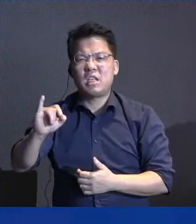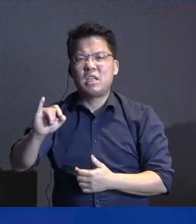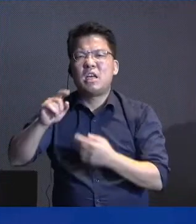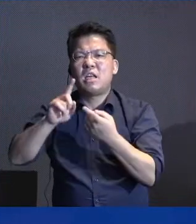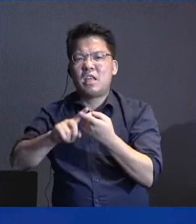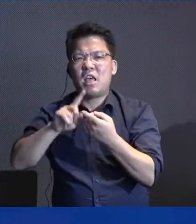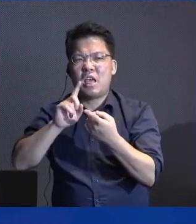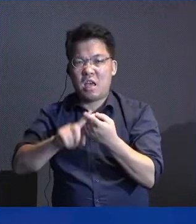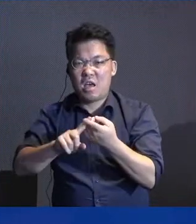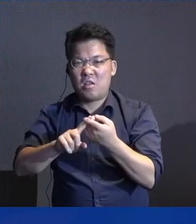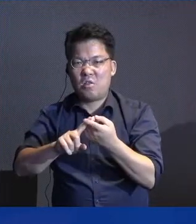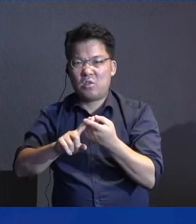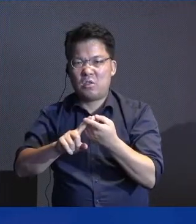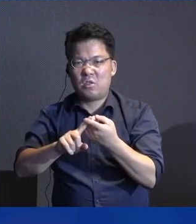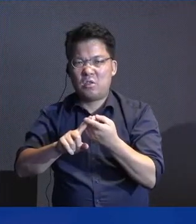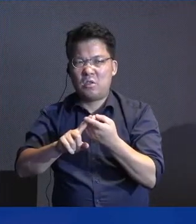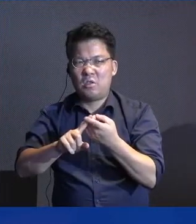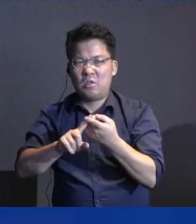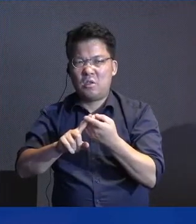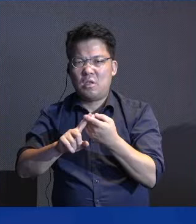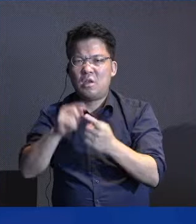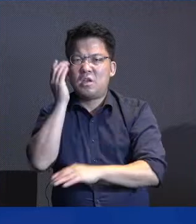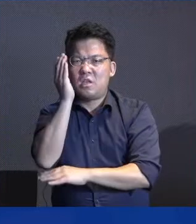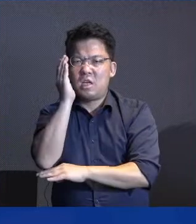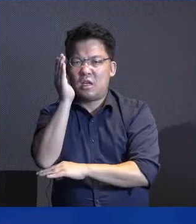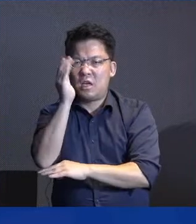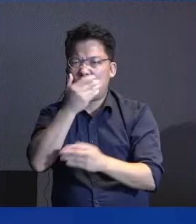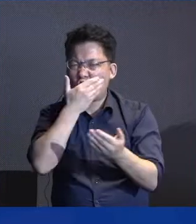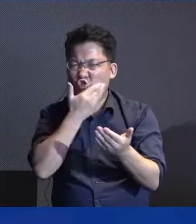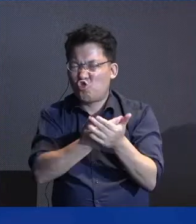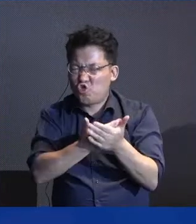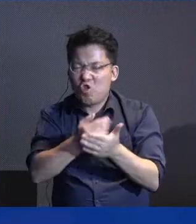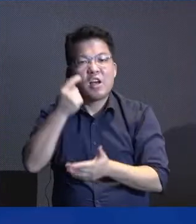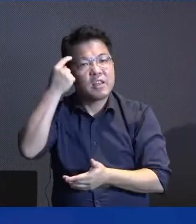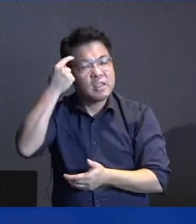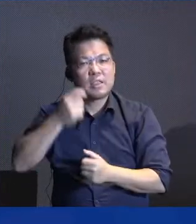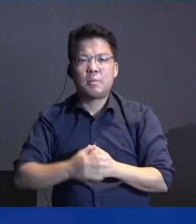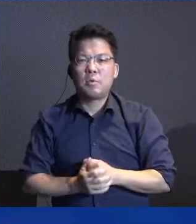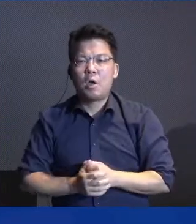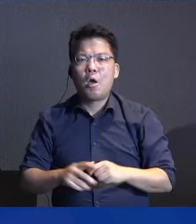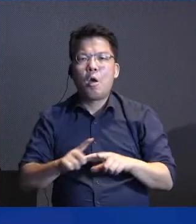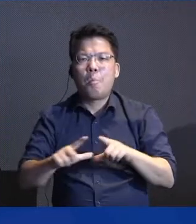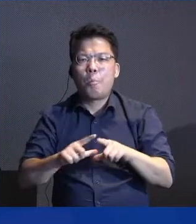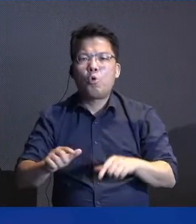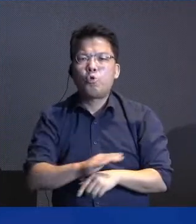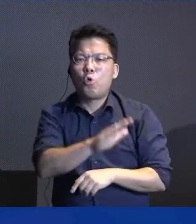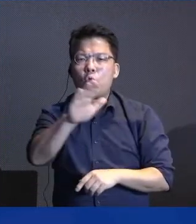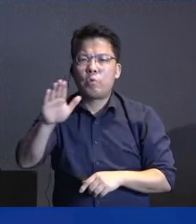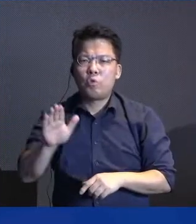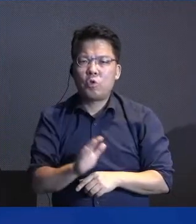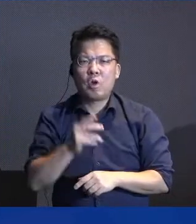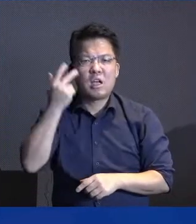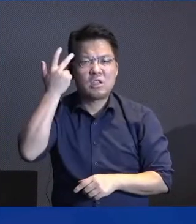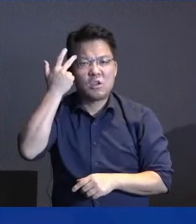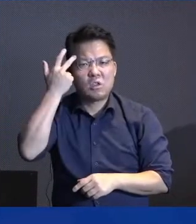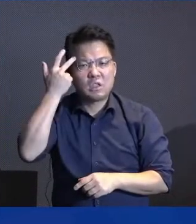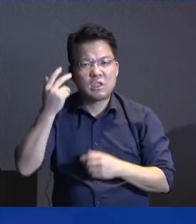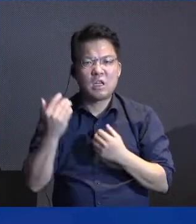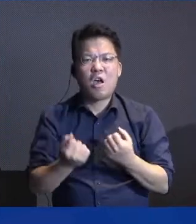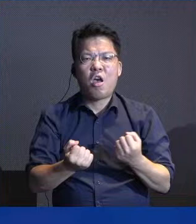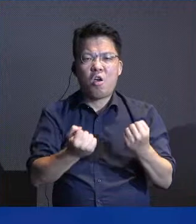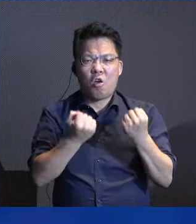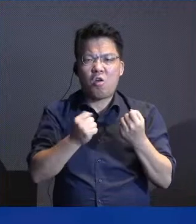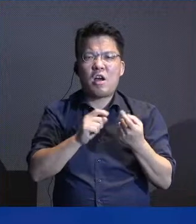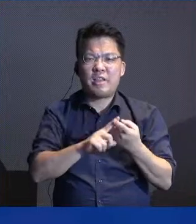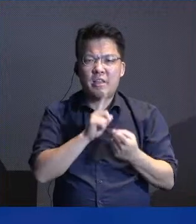it's always been that when we talk about mental health as a psychiatrist, as a geriatric psychiatrist who work with older persons, especially when I